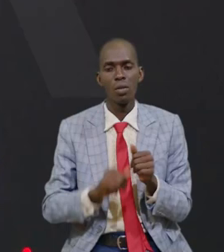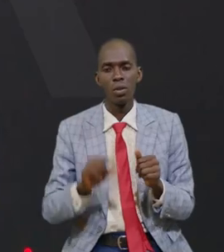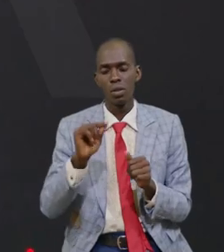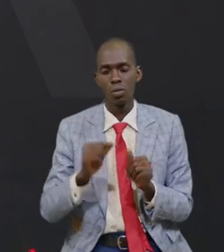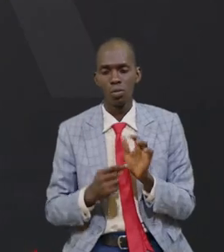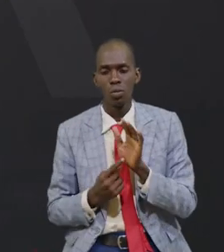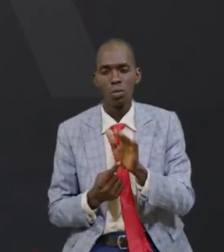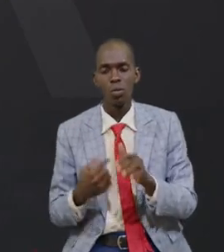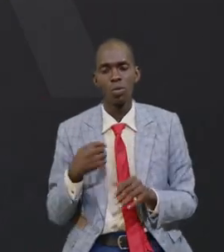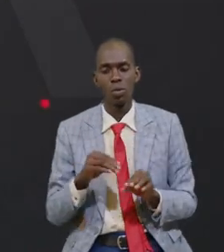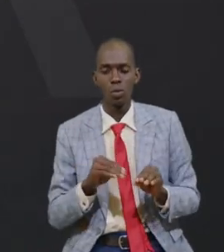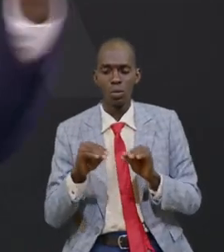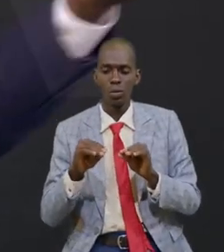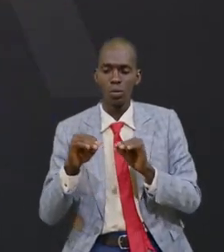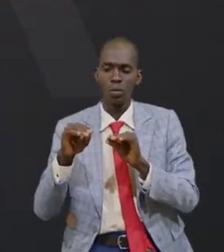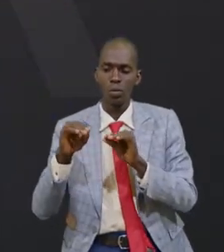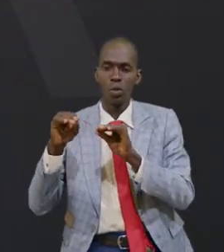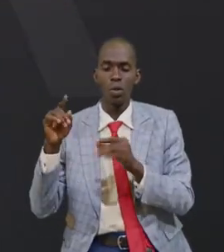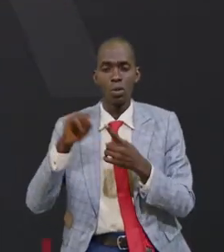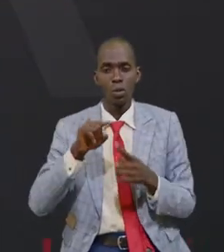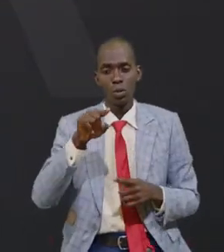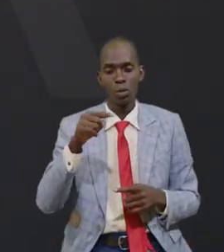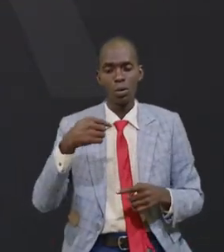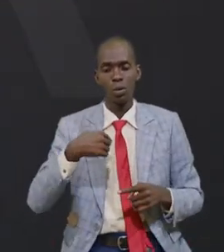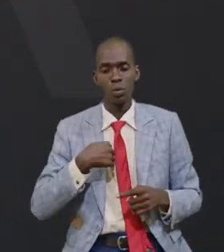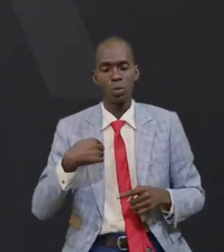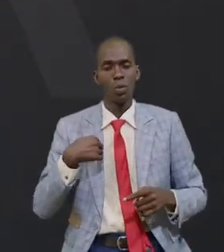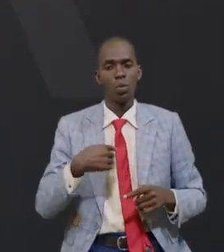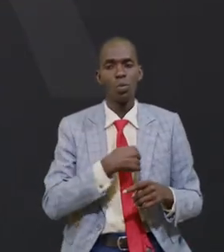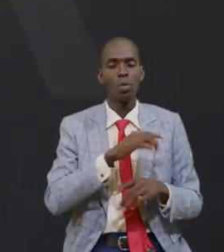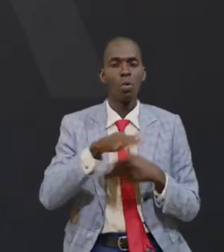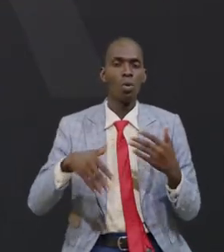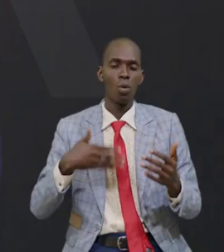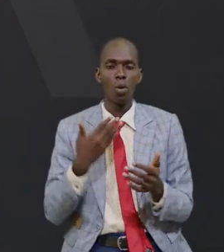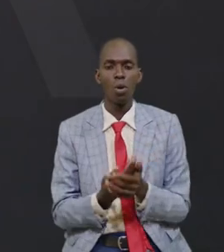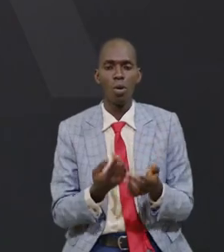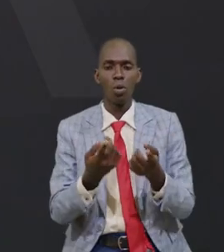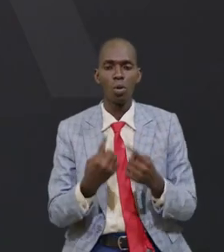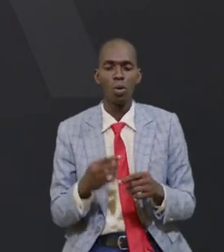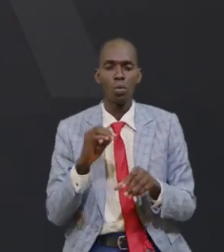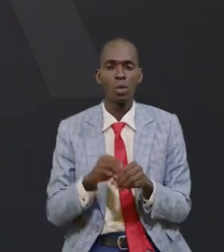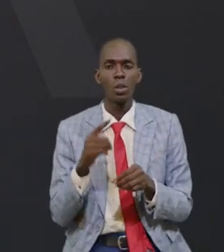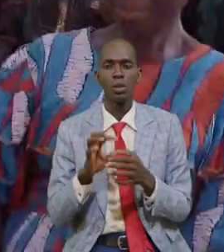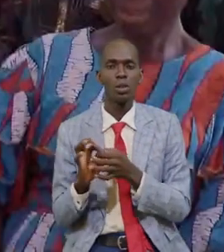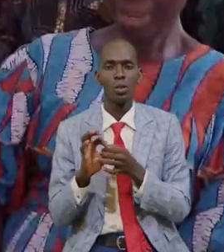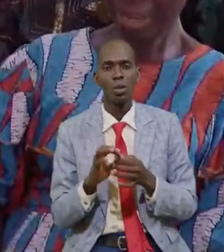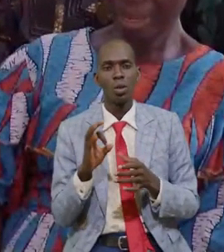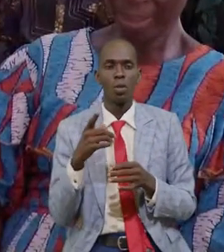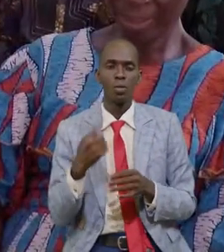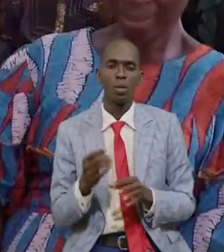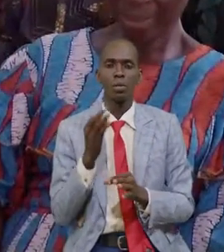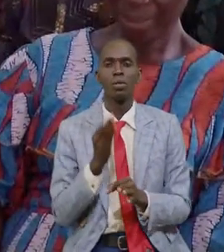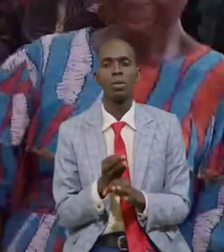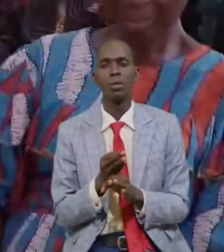we're moving on, until I, until you, until we all come in the unity of the faith.